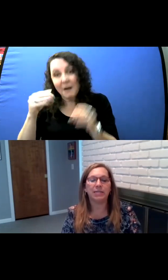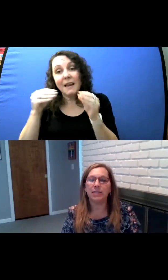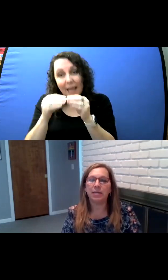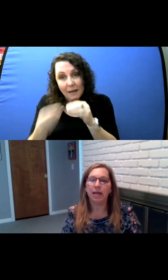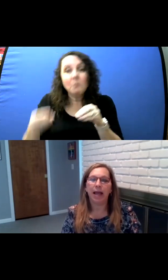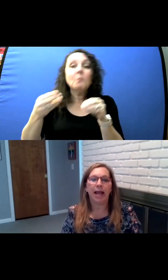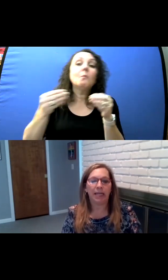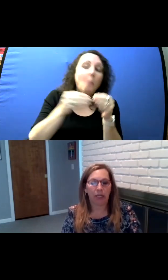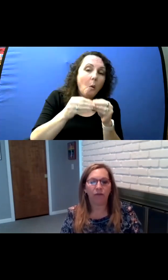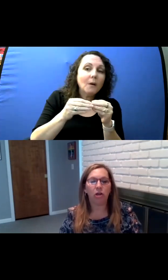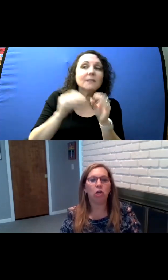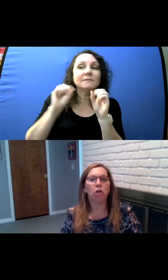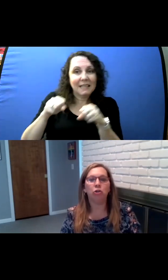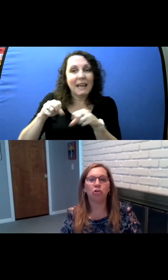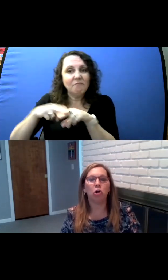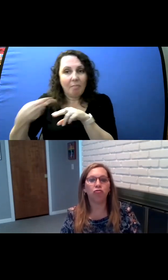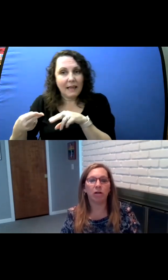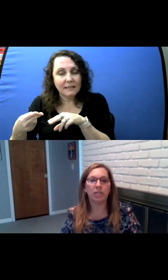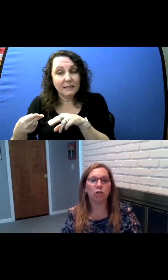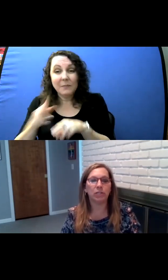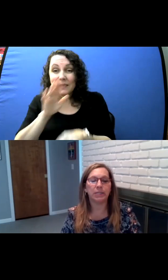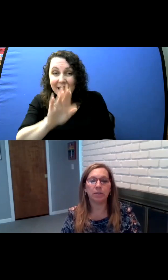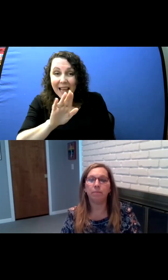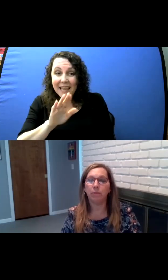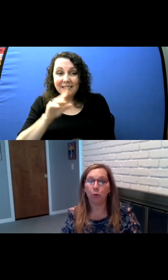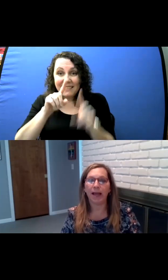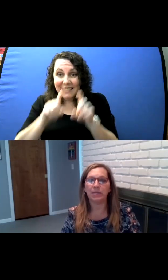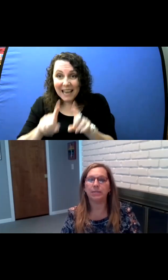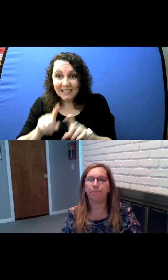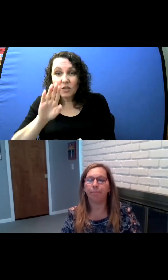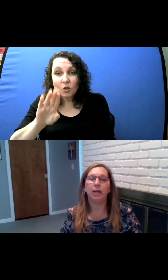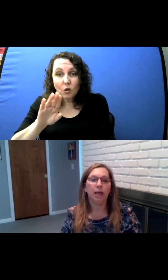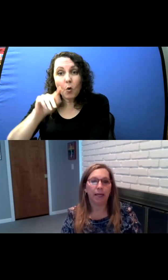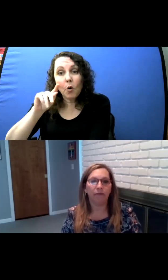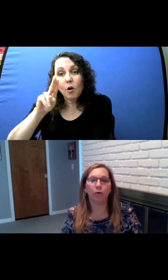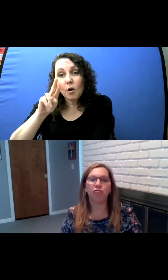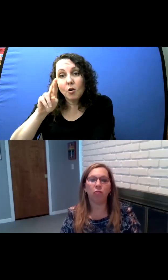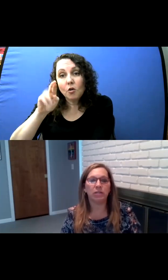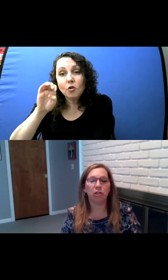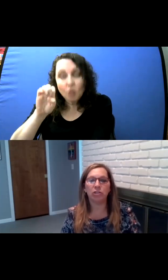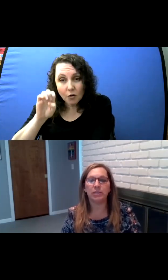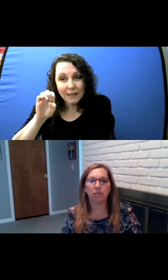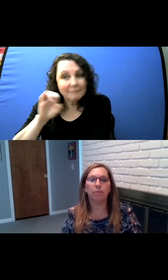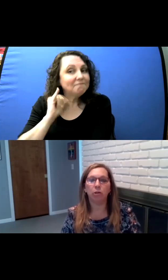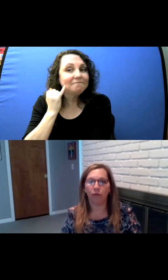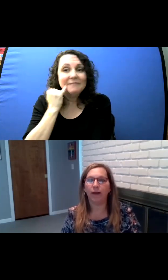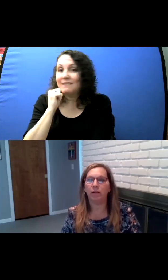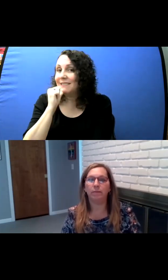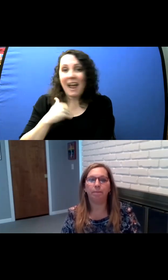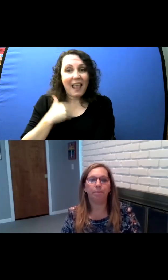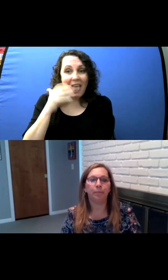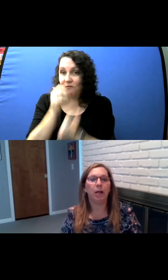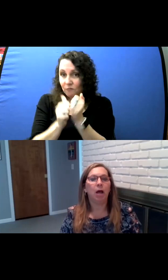is tested, and if there's no drugs in your system, you pass. If there is drugs in your system, you